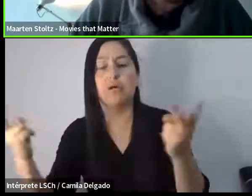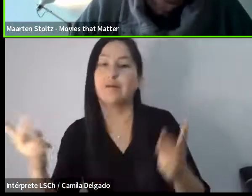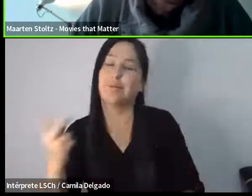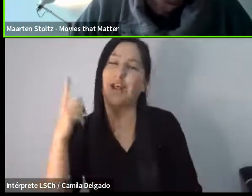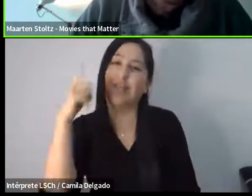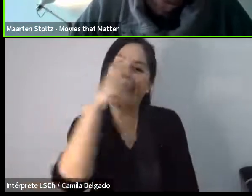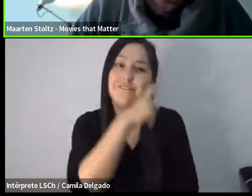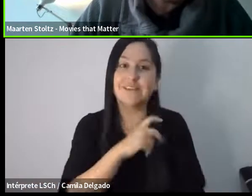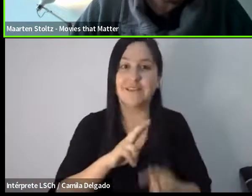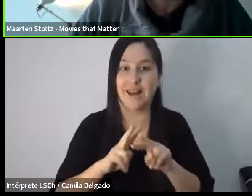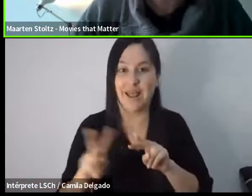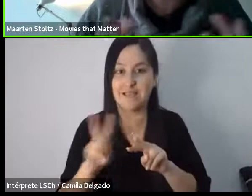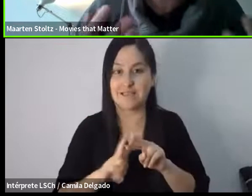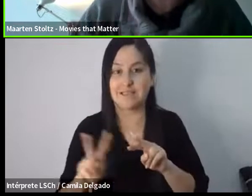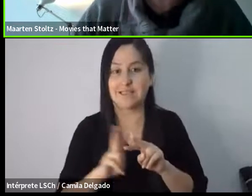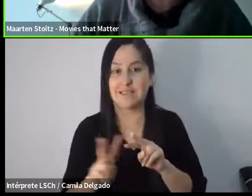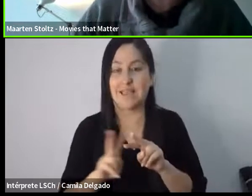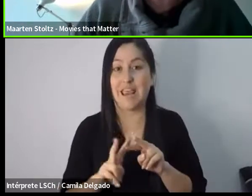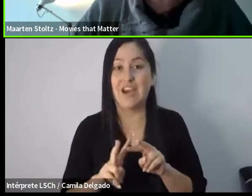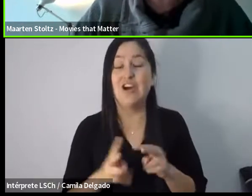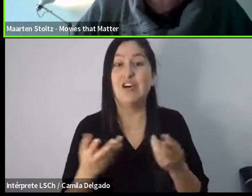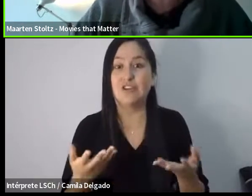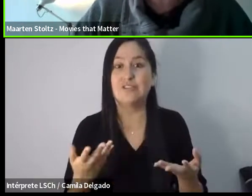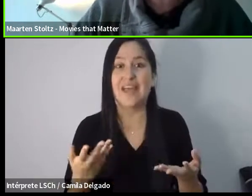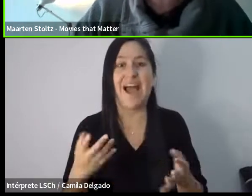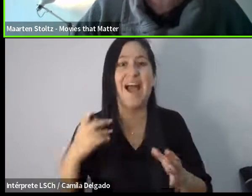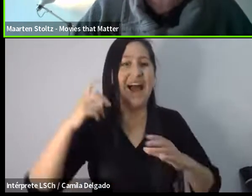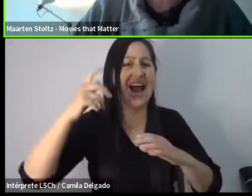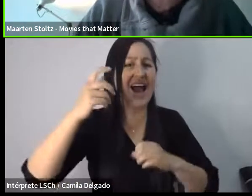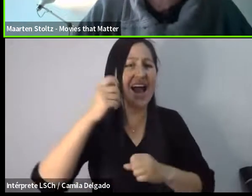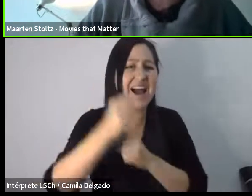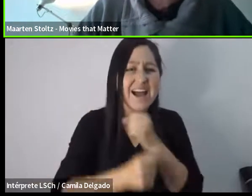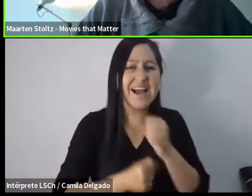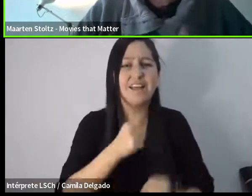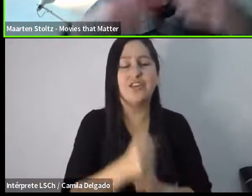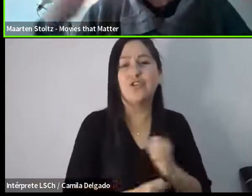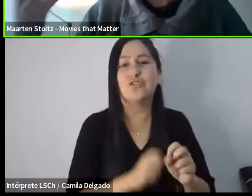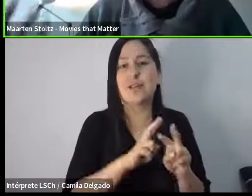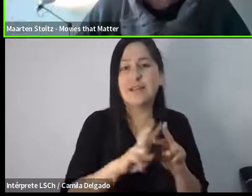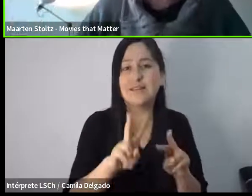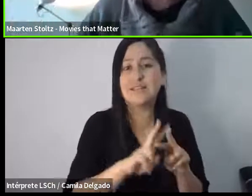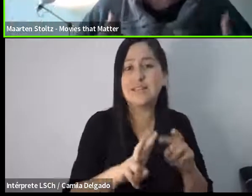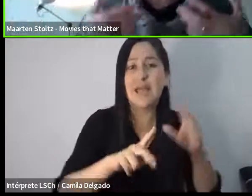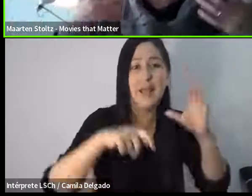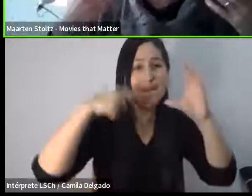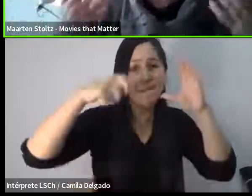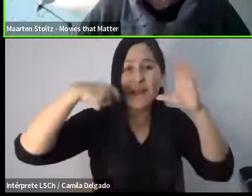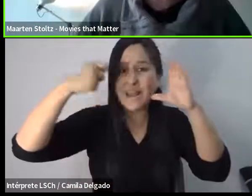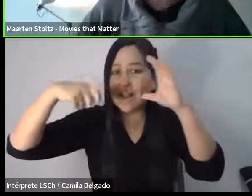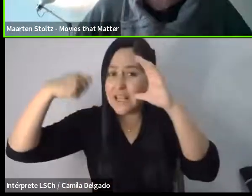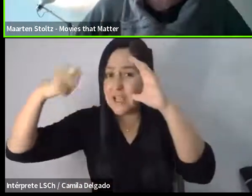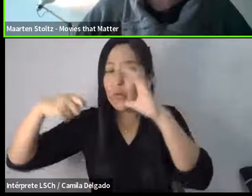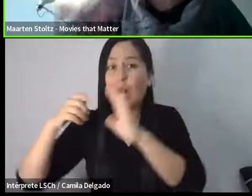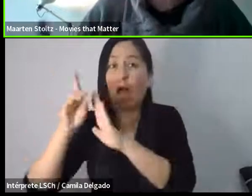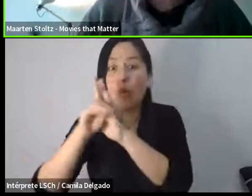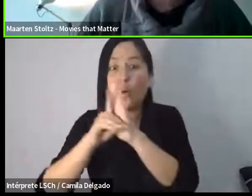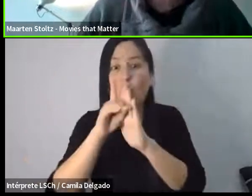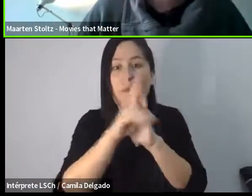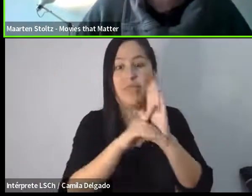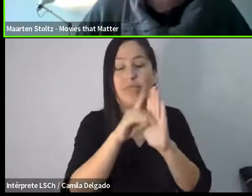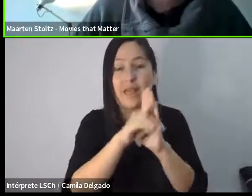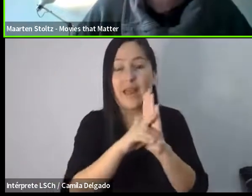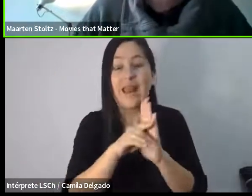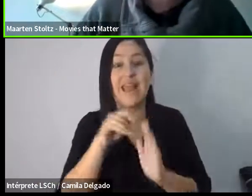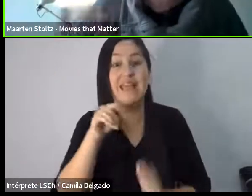years. But for me, that's a good thing because that means that you can actually talk into more detail and in